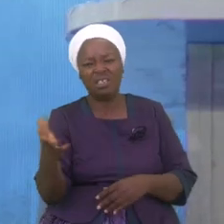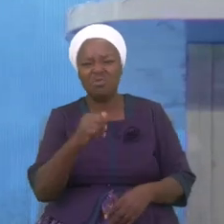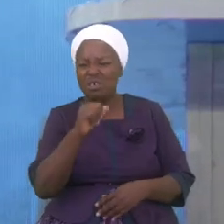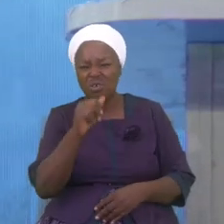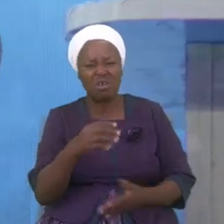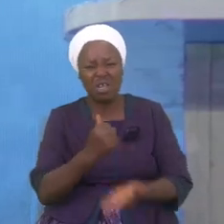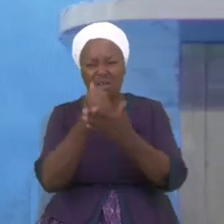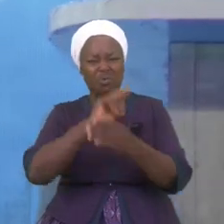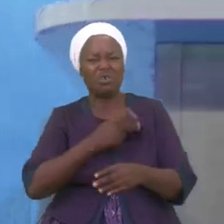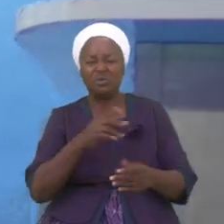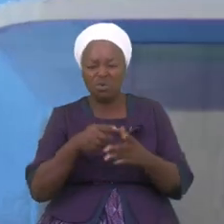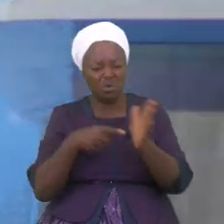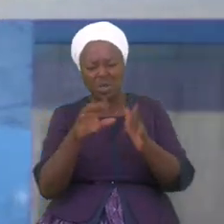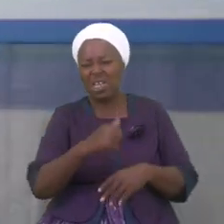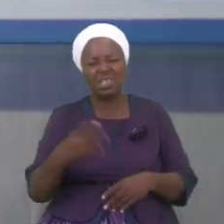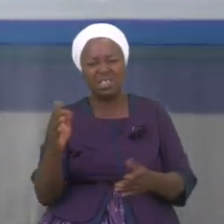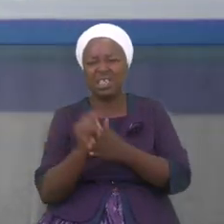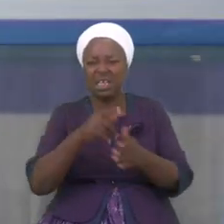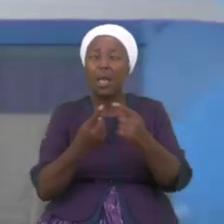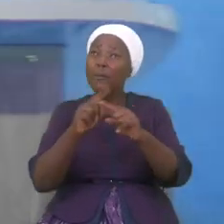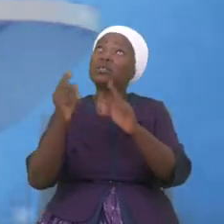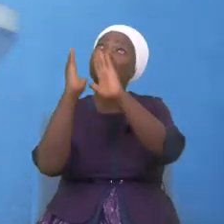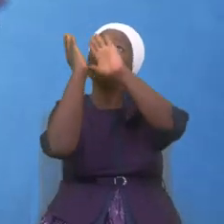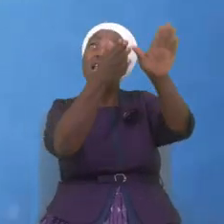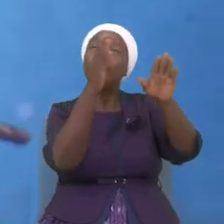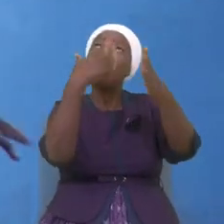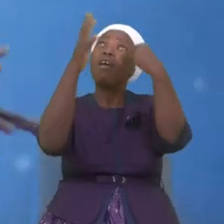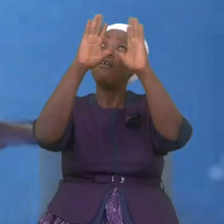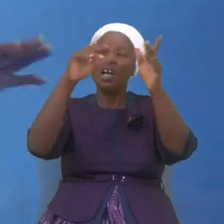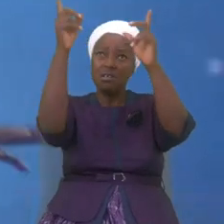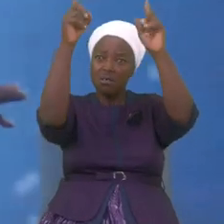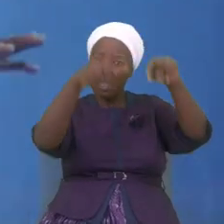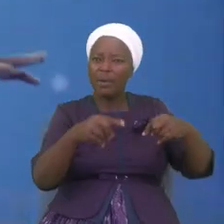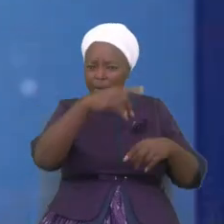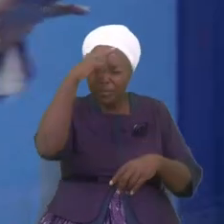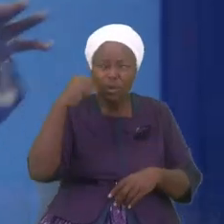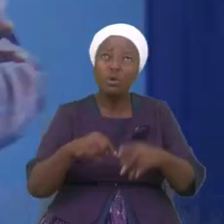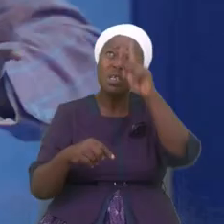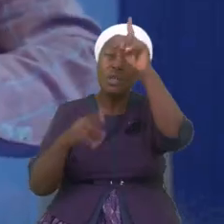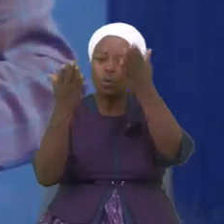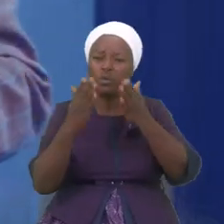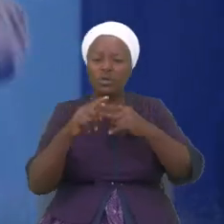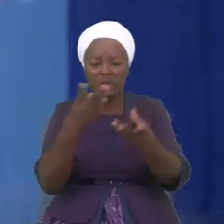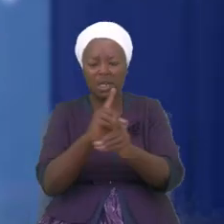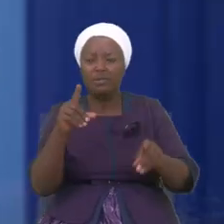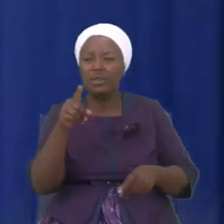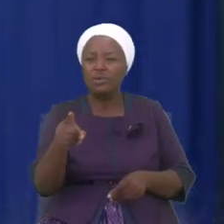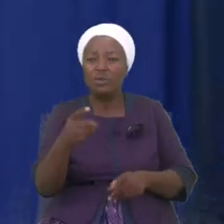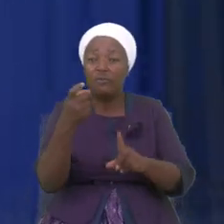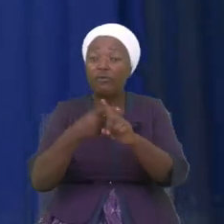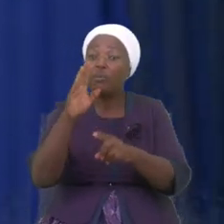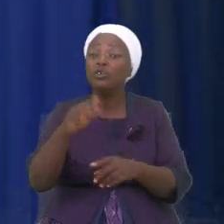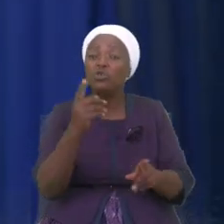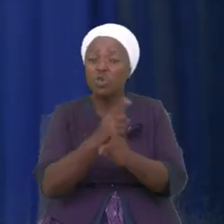he came, but he left where he was because he wants to deliver you. For your sake